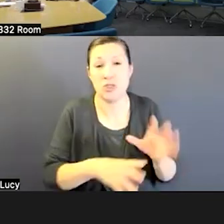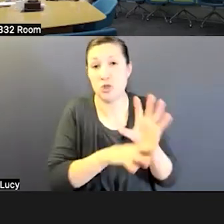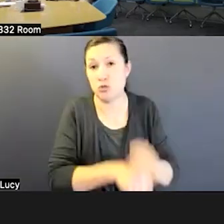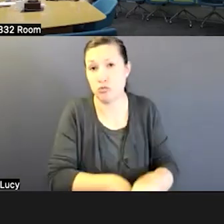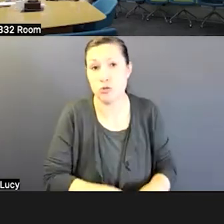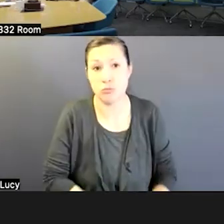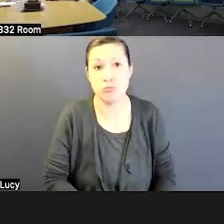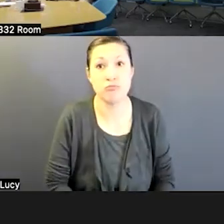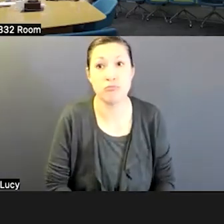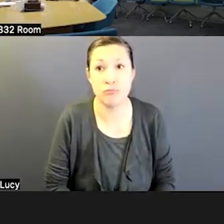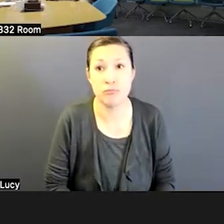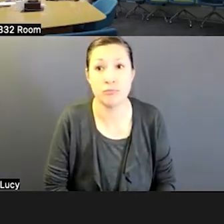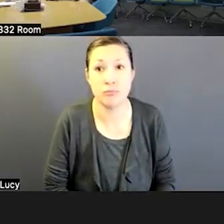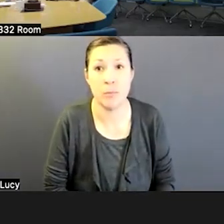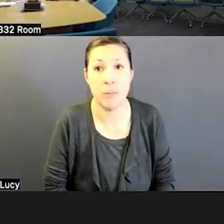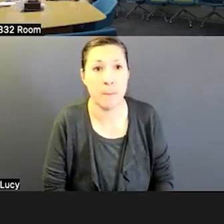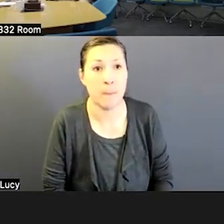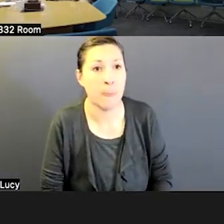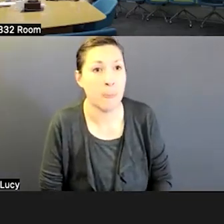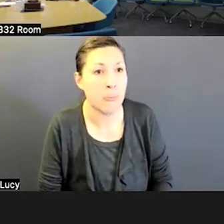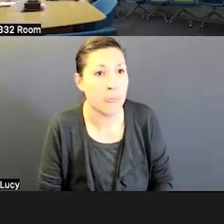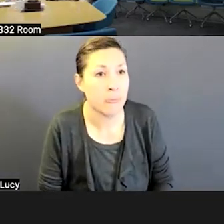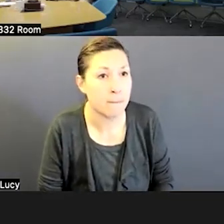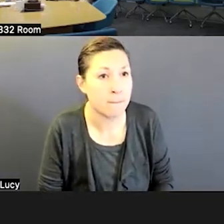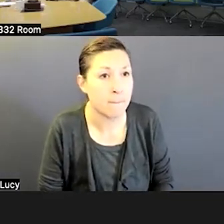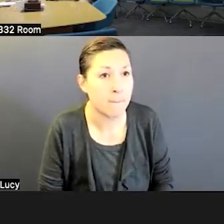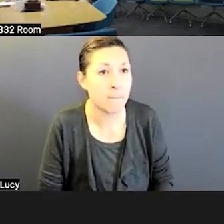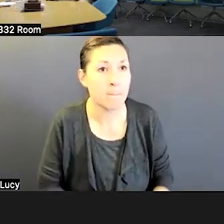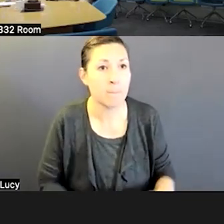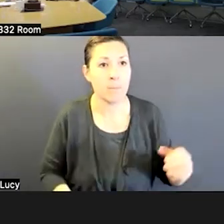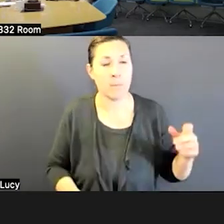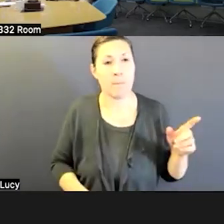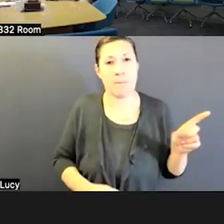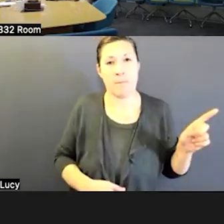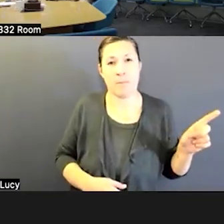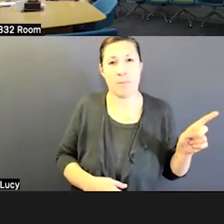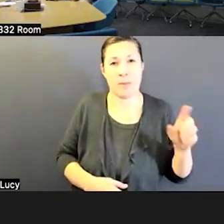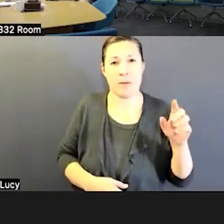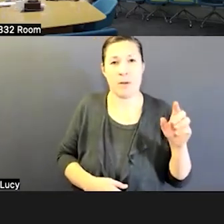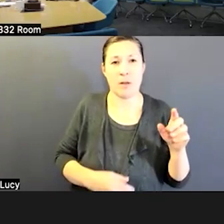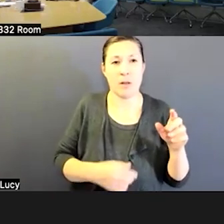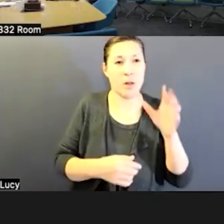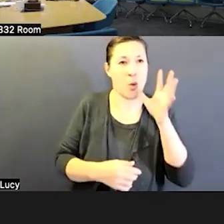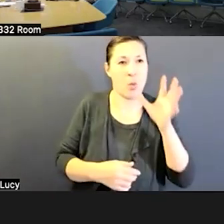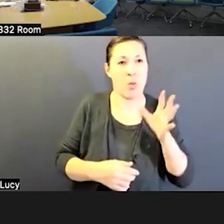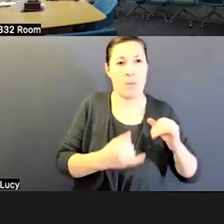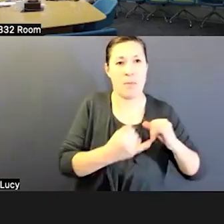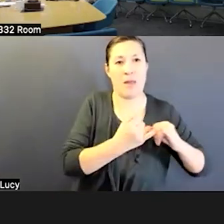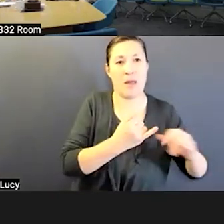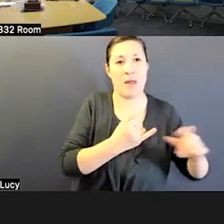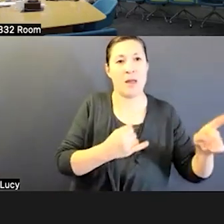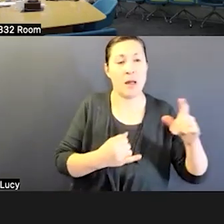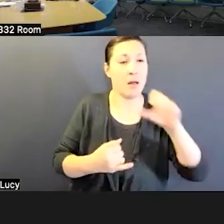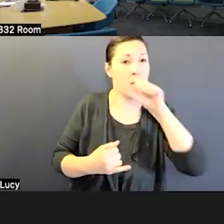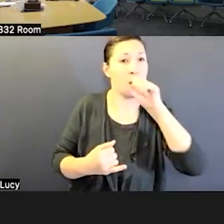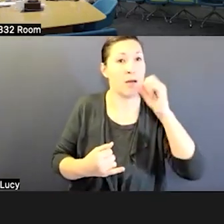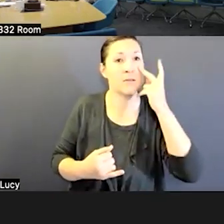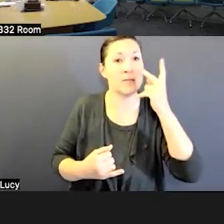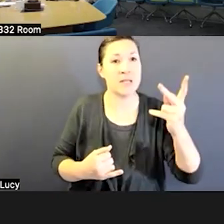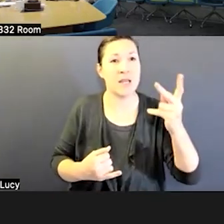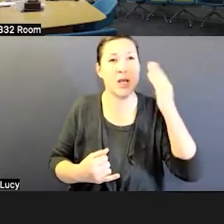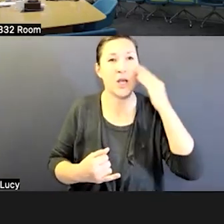That's a good point, because I think I love seeing in those younger education, even in preschool, they're